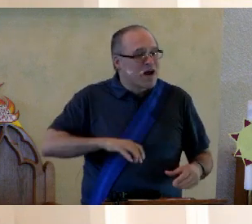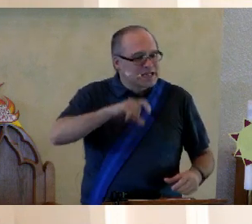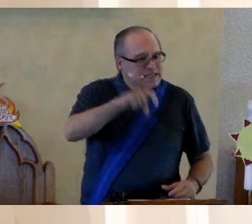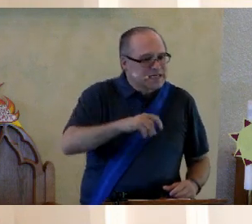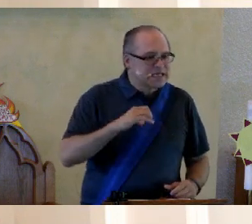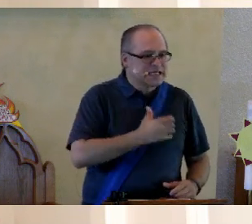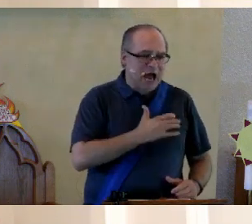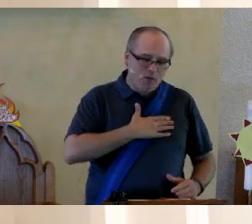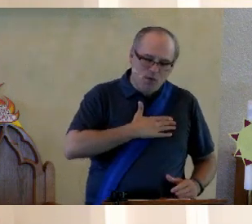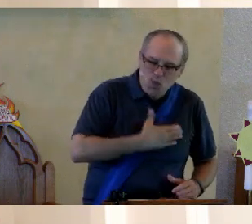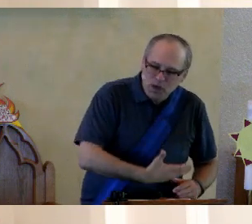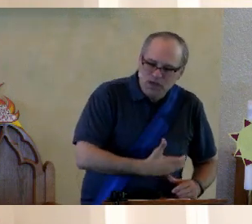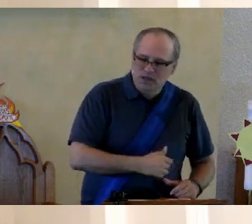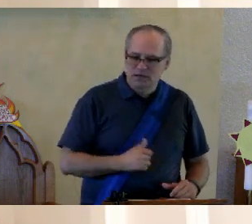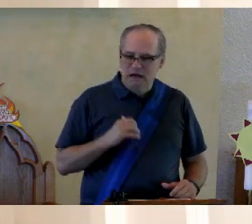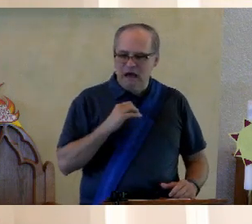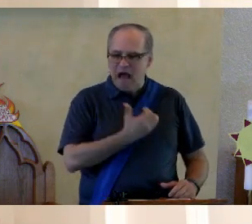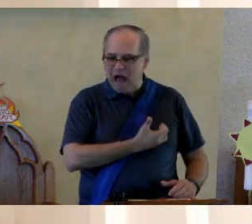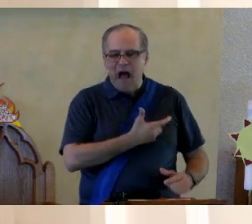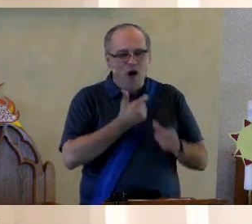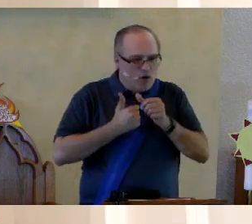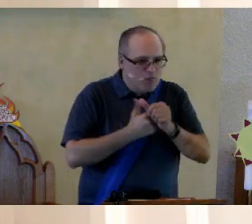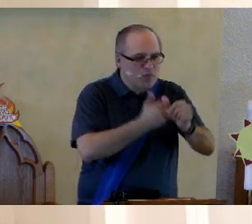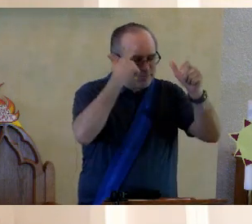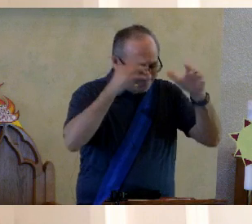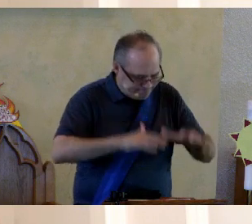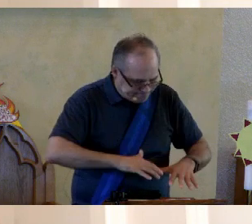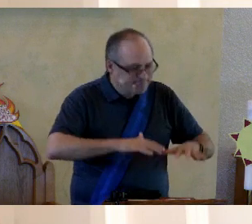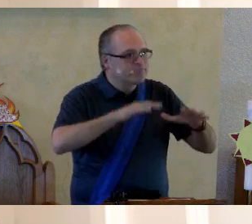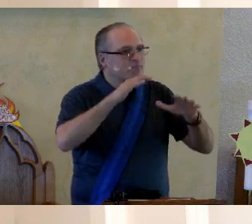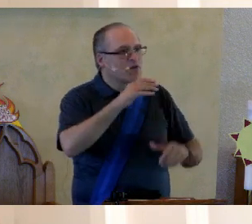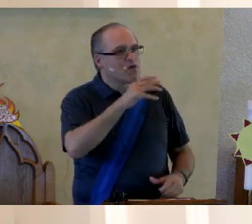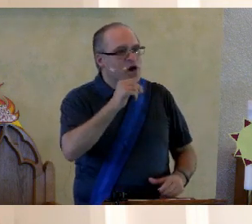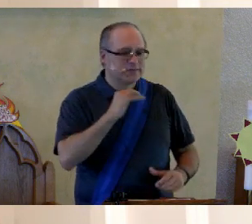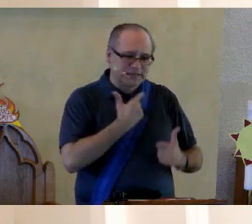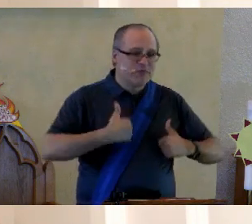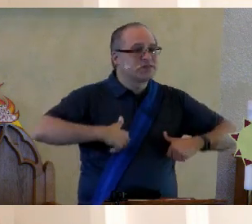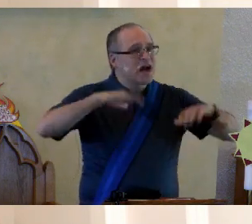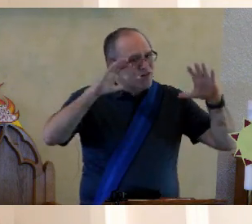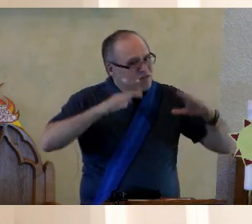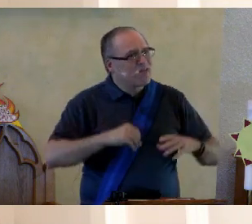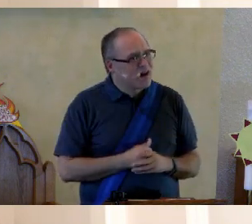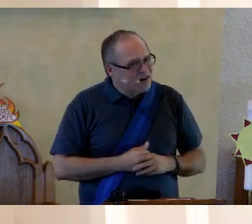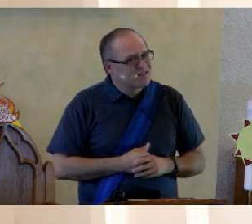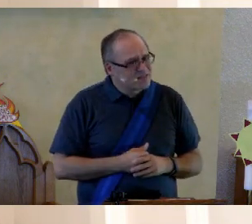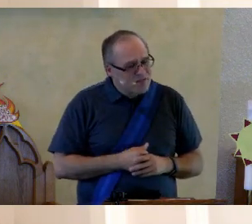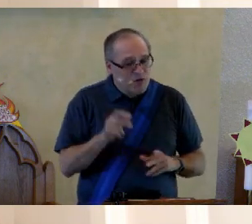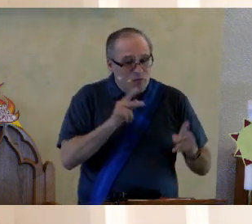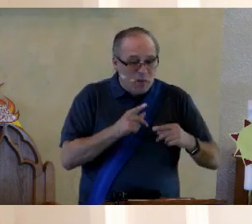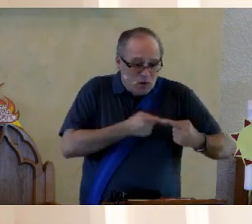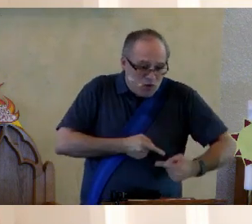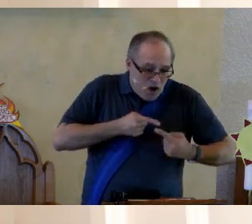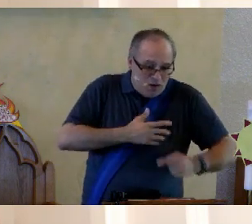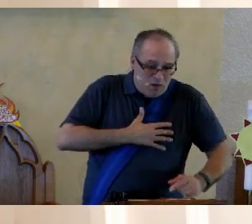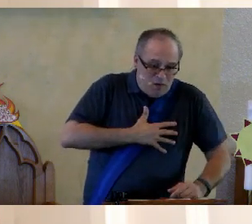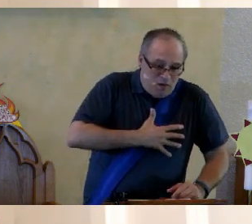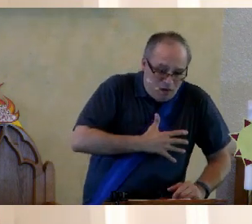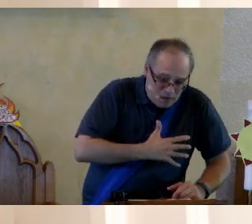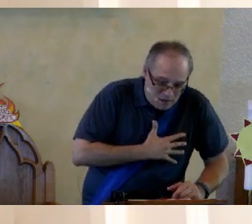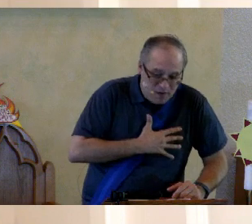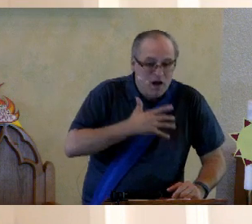willingness, our obedience, and our living sacrifice. Those who are struggling to breathe under the